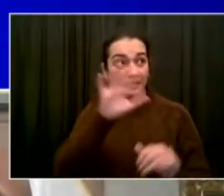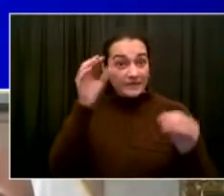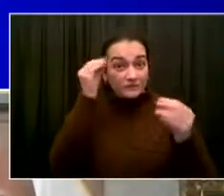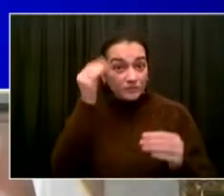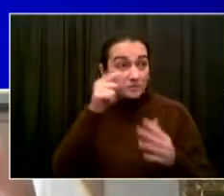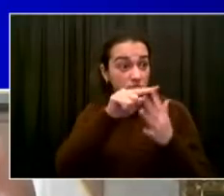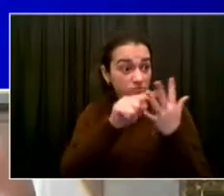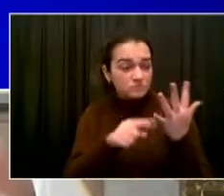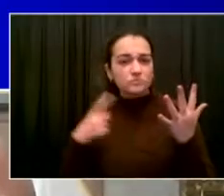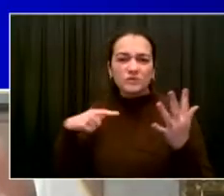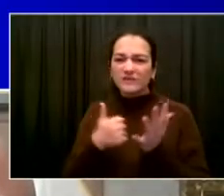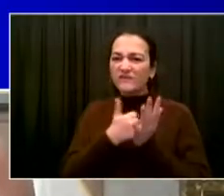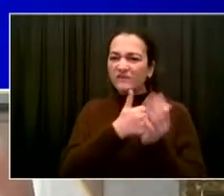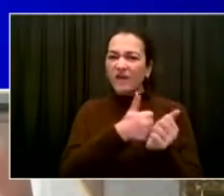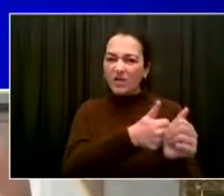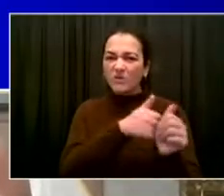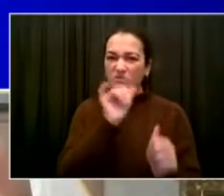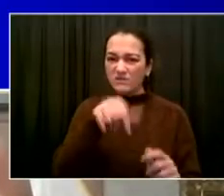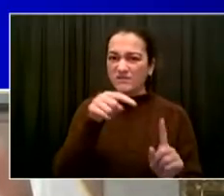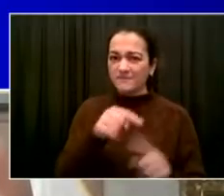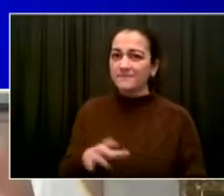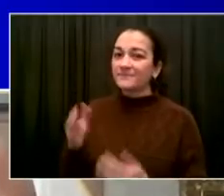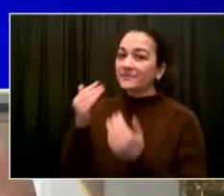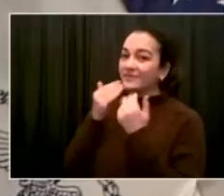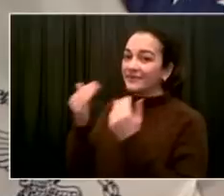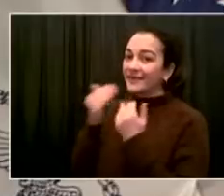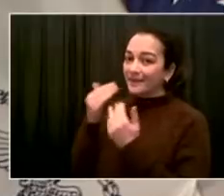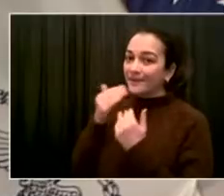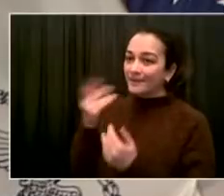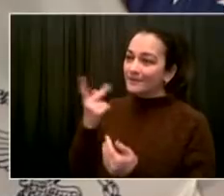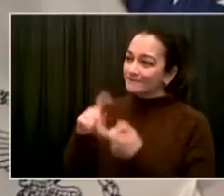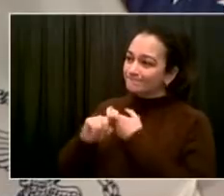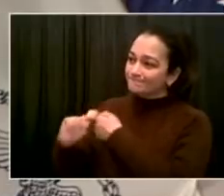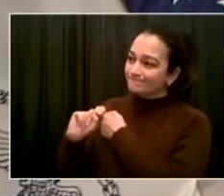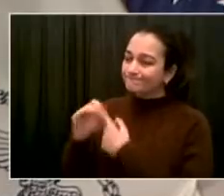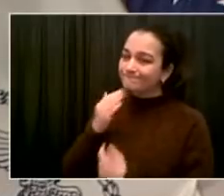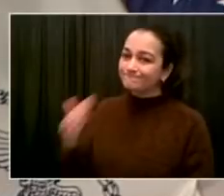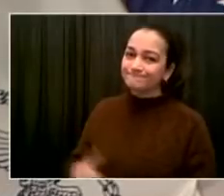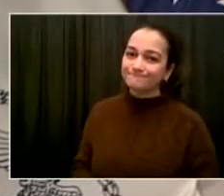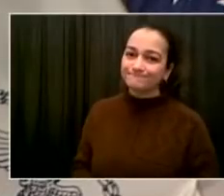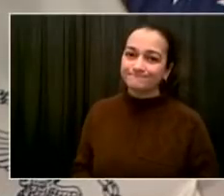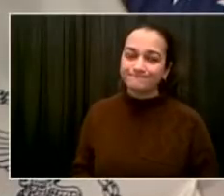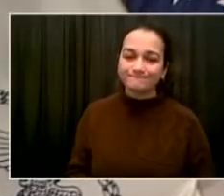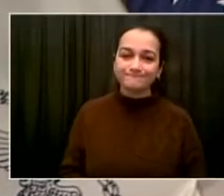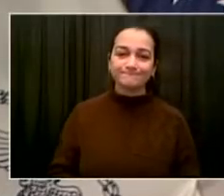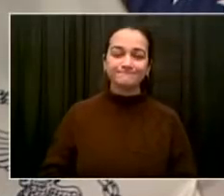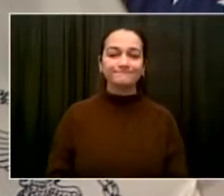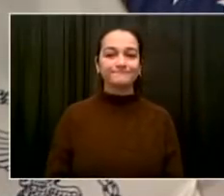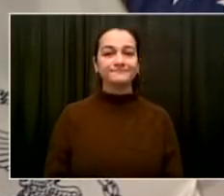together. Thank you. All right, everybody.